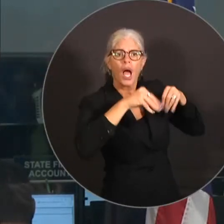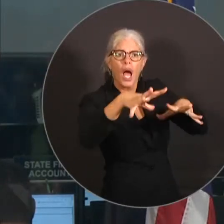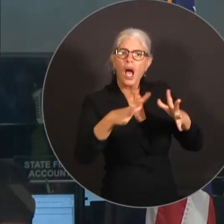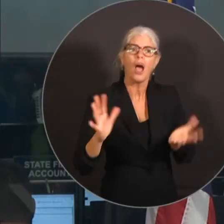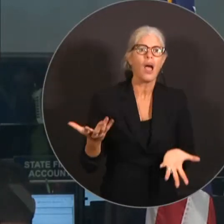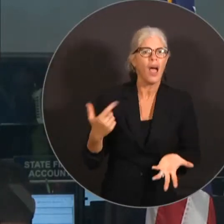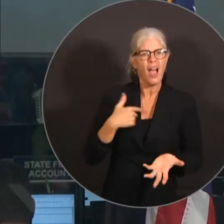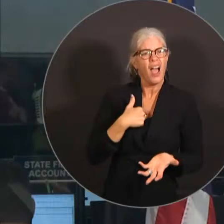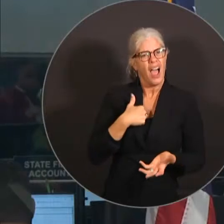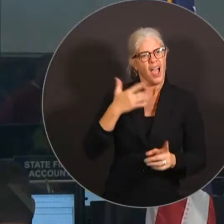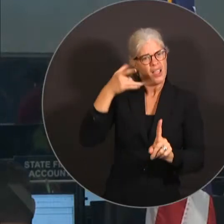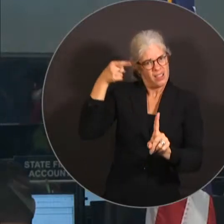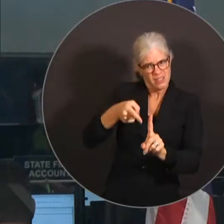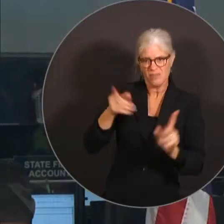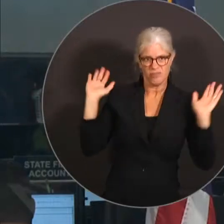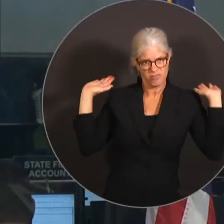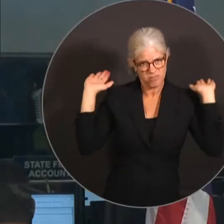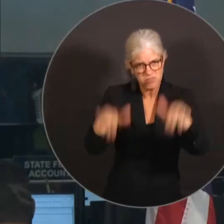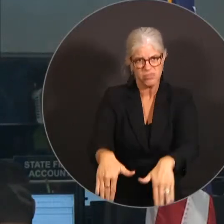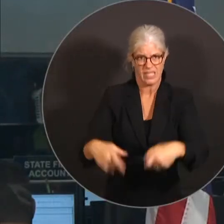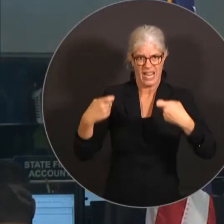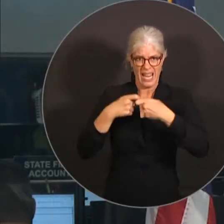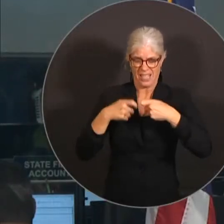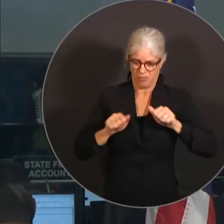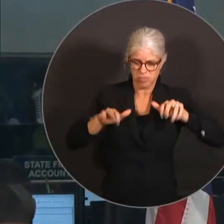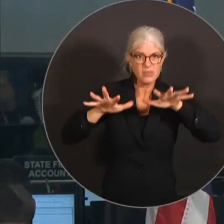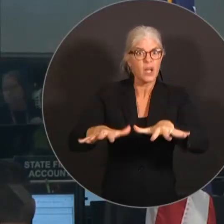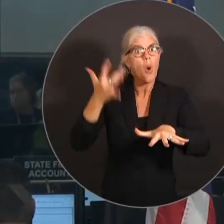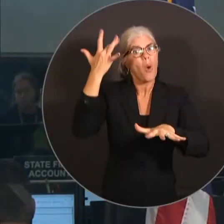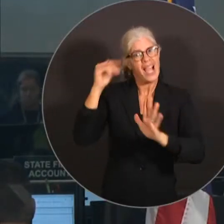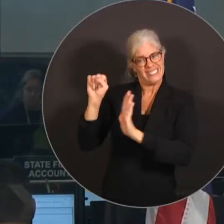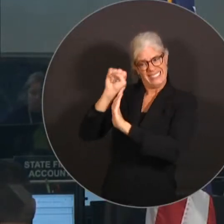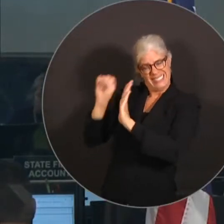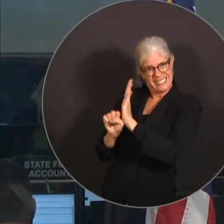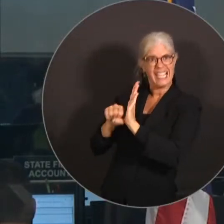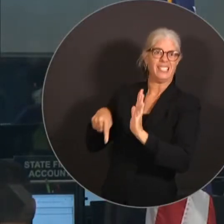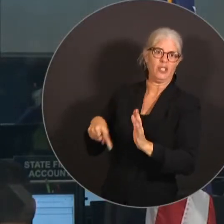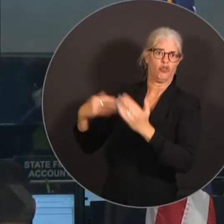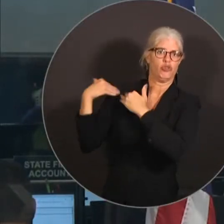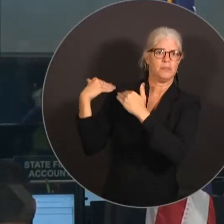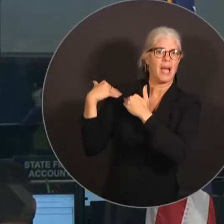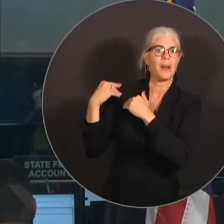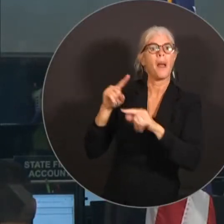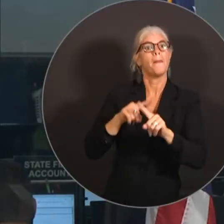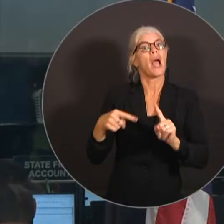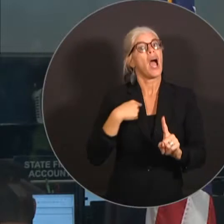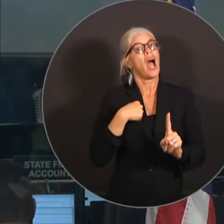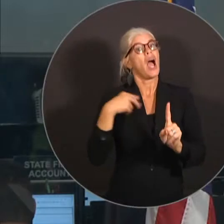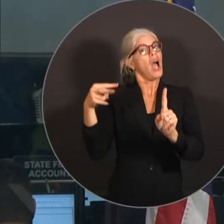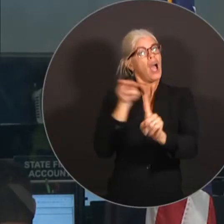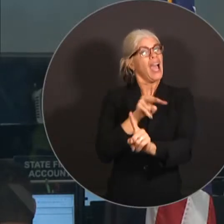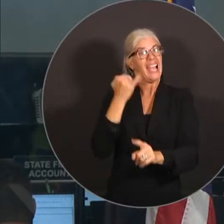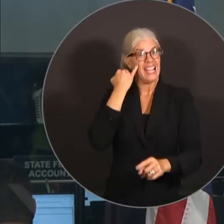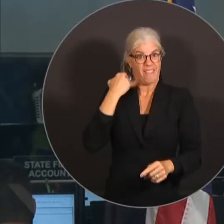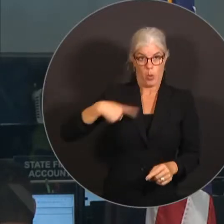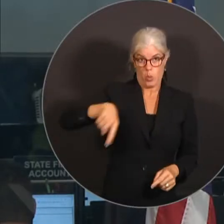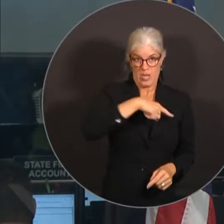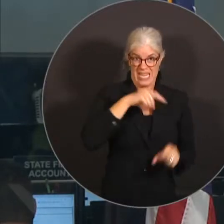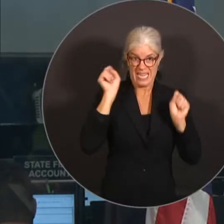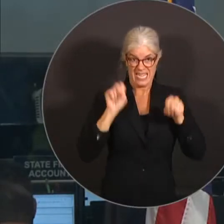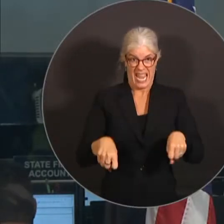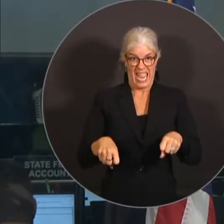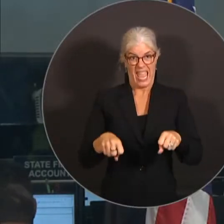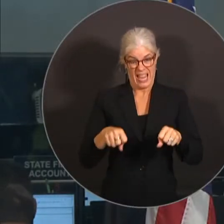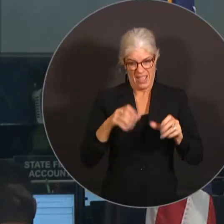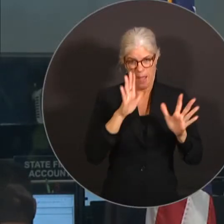in the linemen, the state is responsible for some of those costs. But the way I view it is, if we can get people back, I